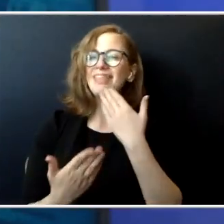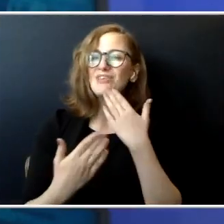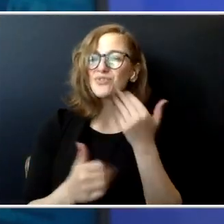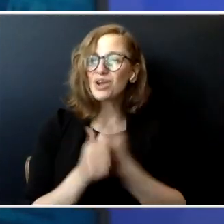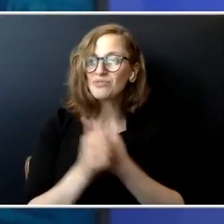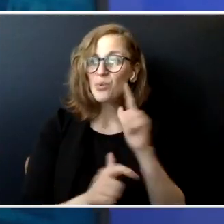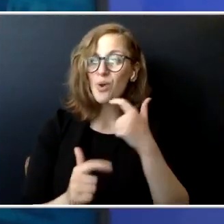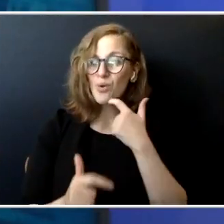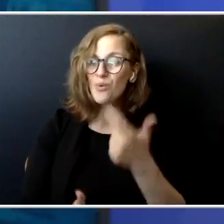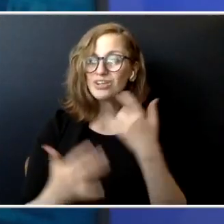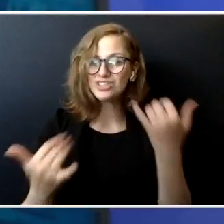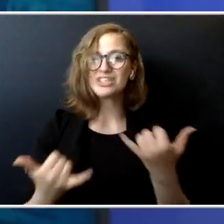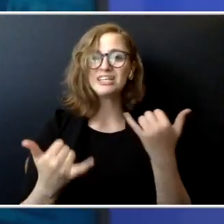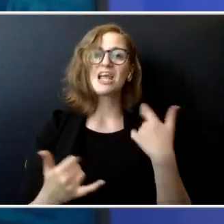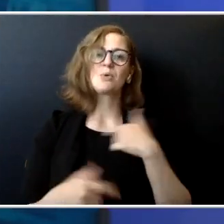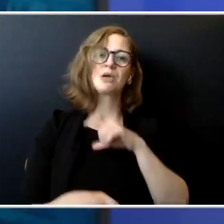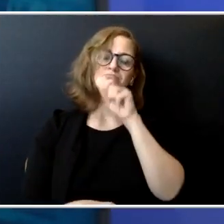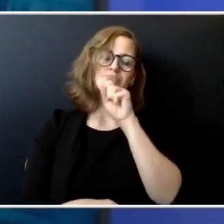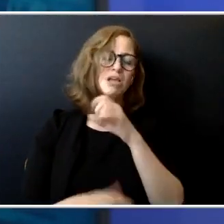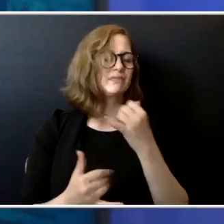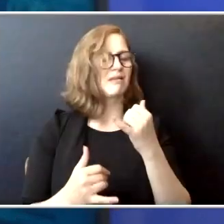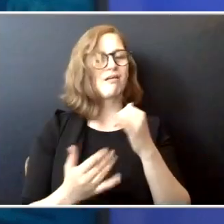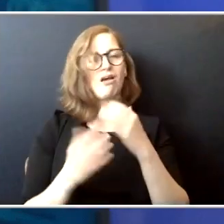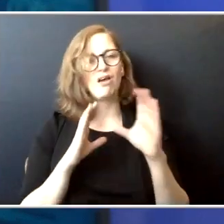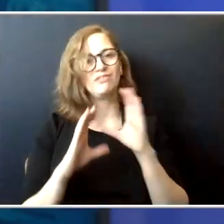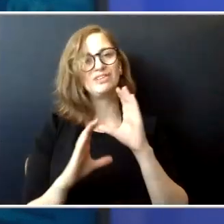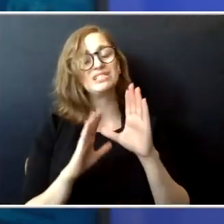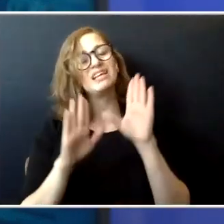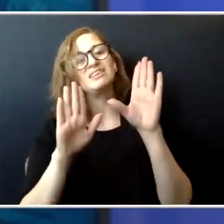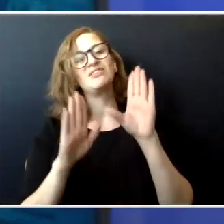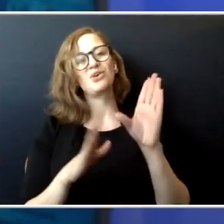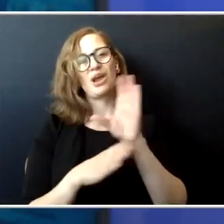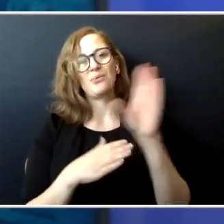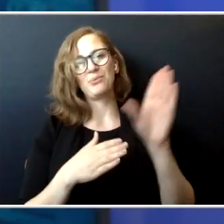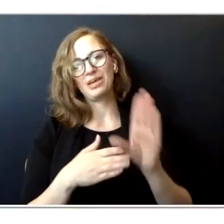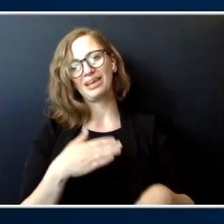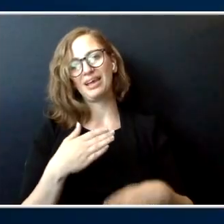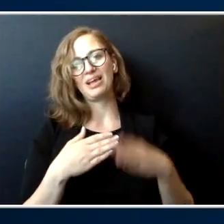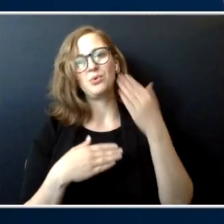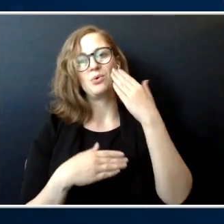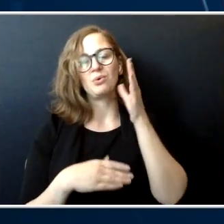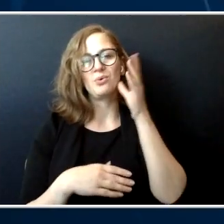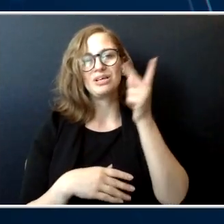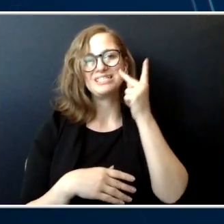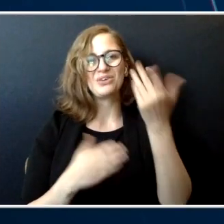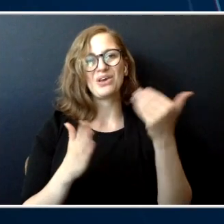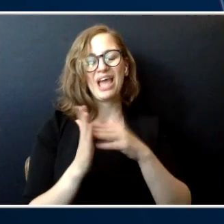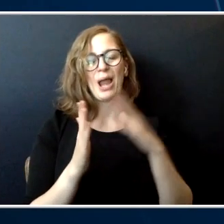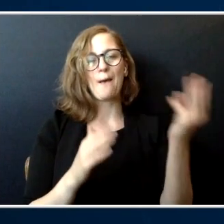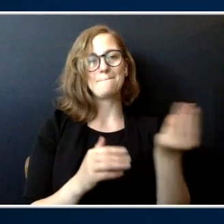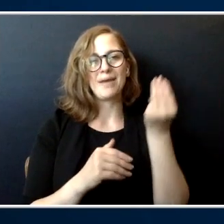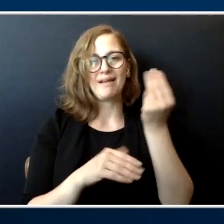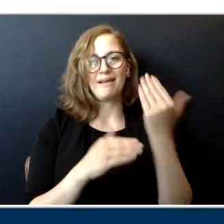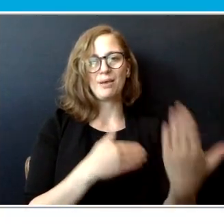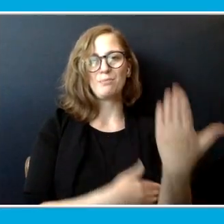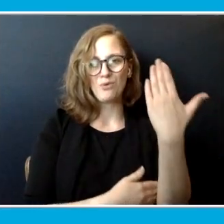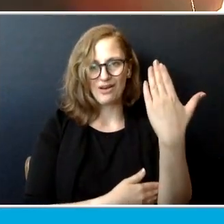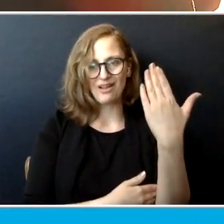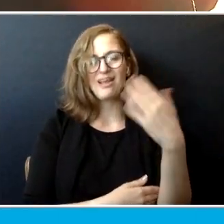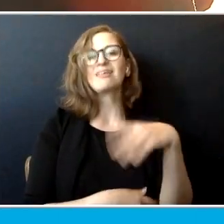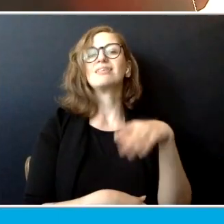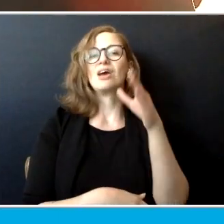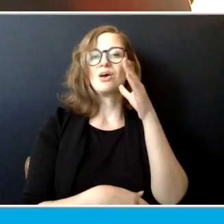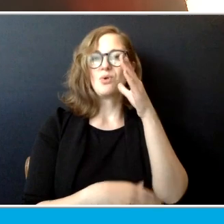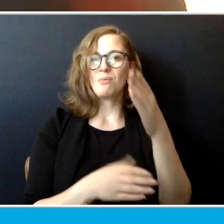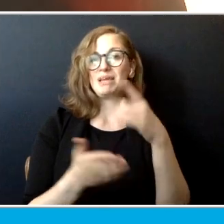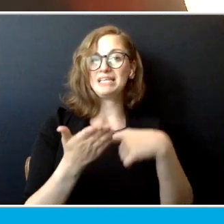loved this conversation. Have a great weekend. We will see you back here on Monday morning. Coming up Monday on the Morning Medical Update.